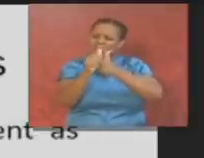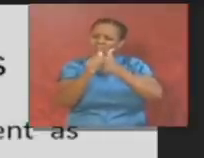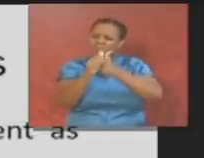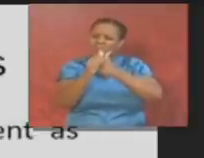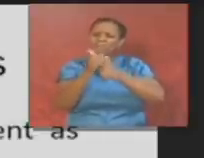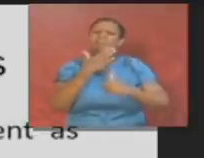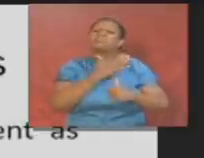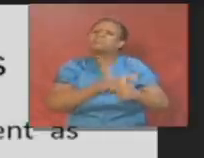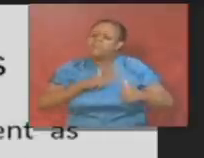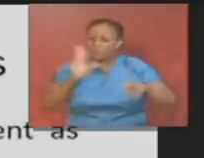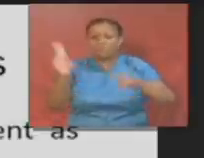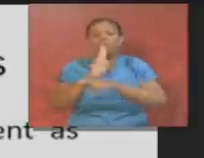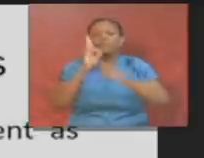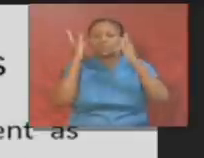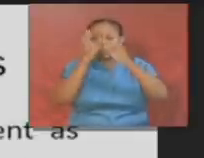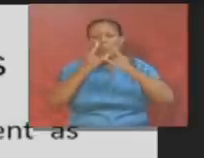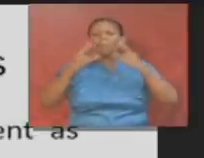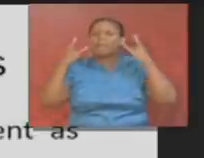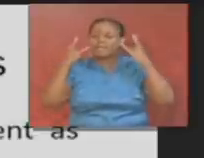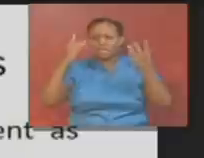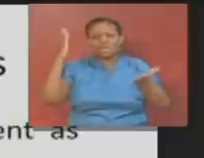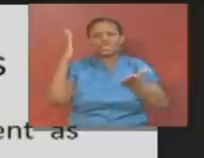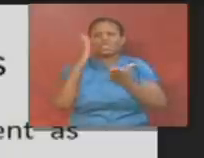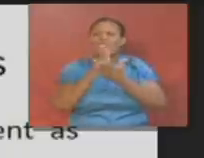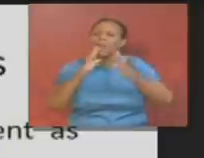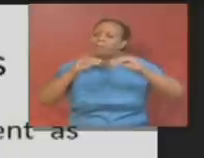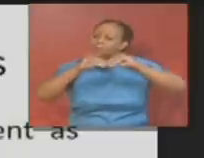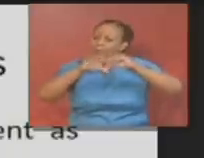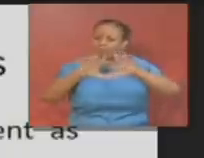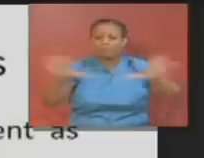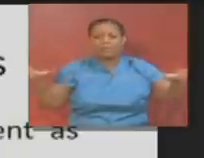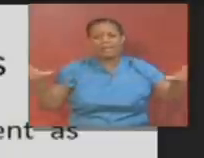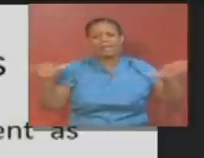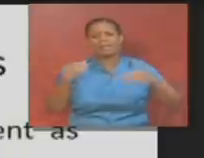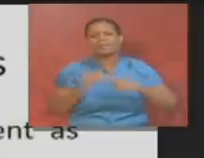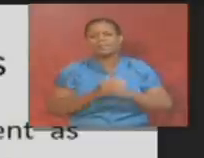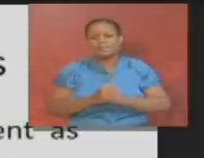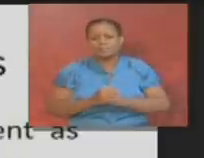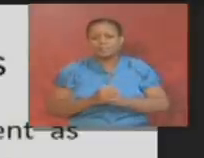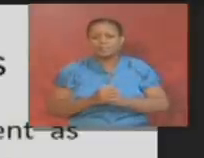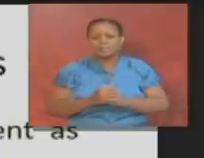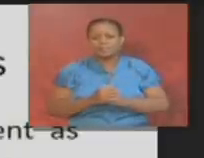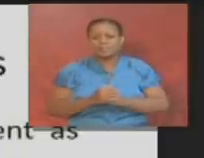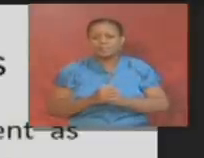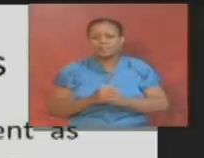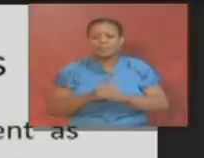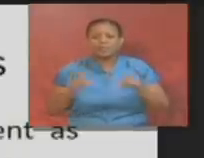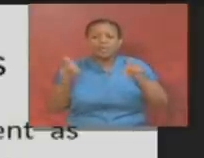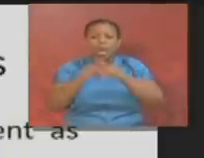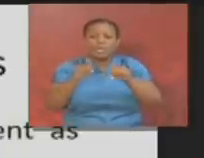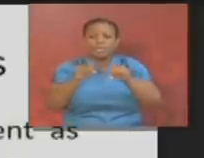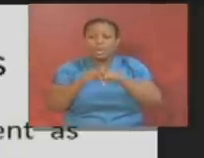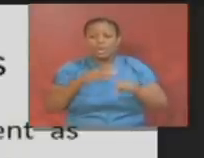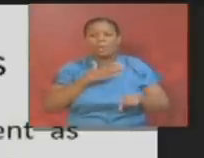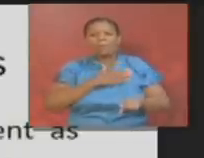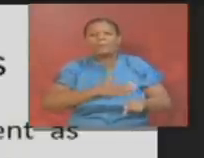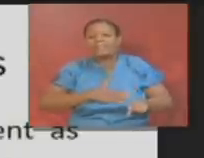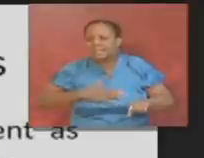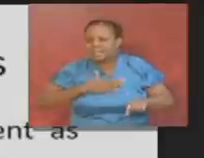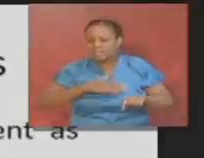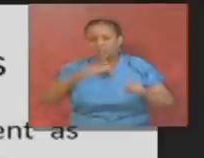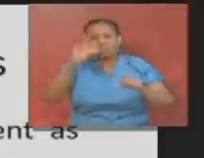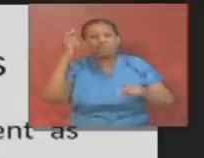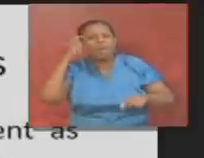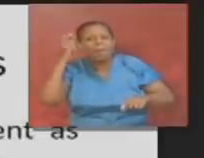to prevent spread of this scourge. And also, please remember, diabetes and hypertension are the